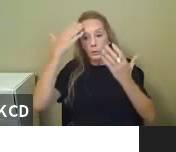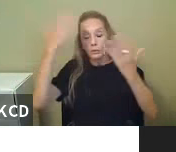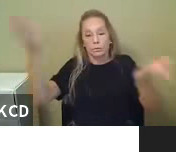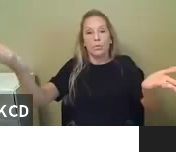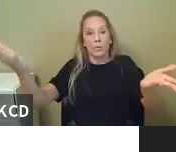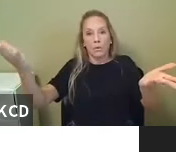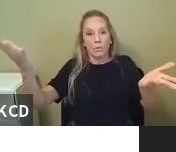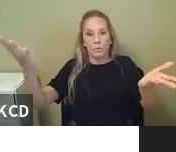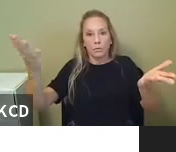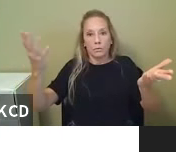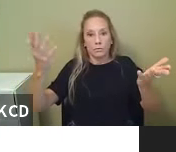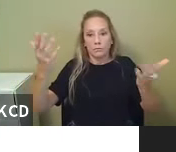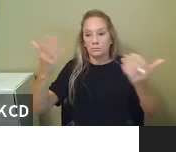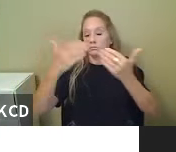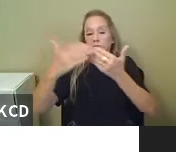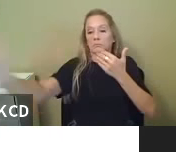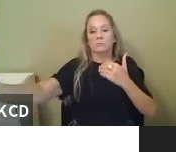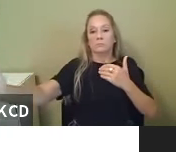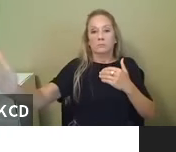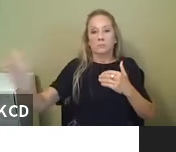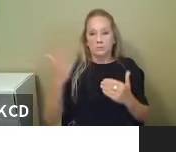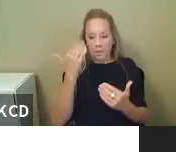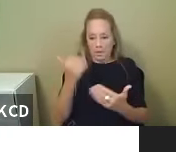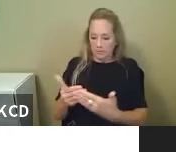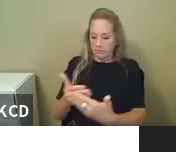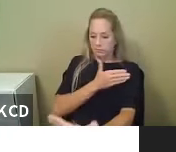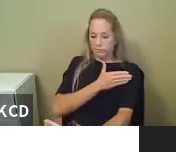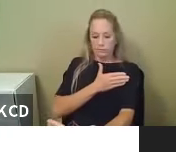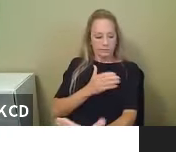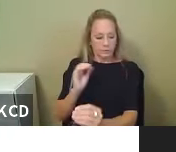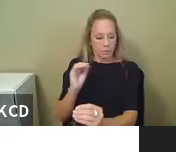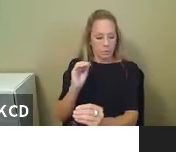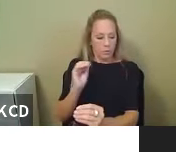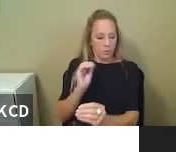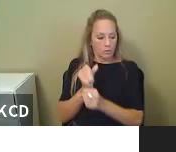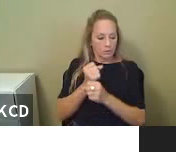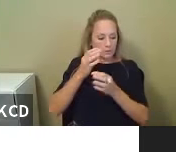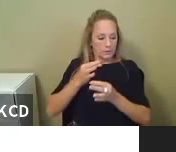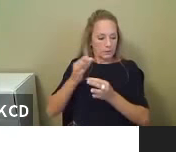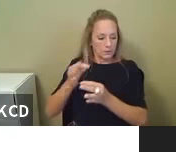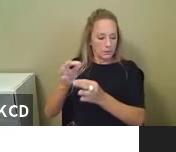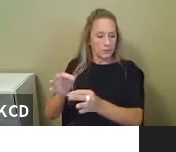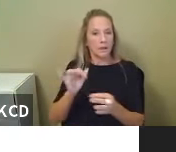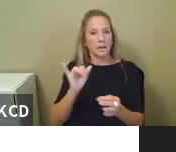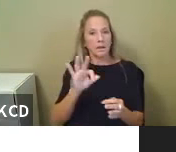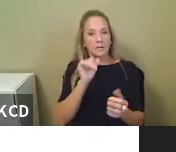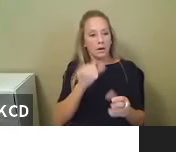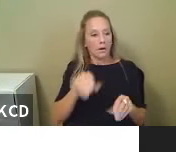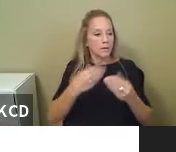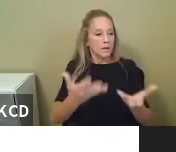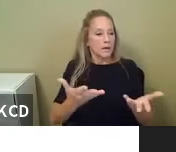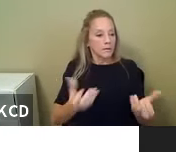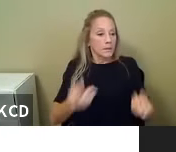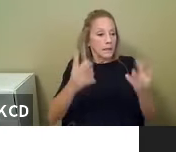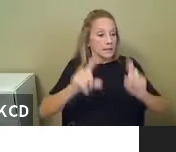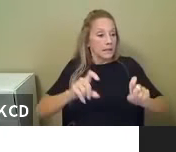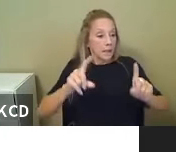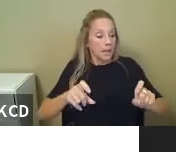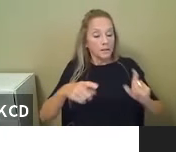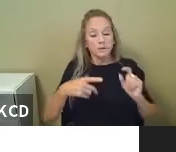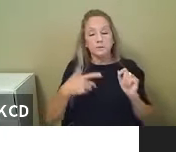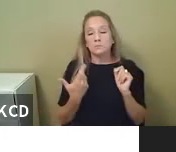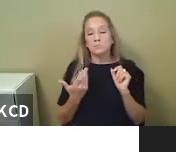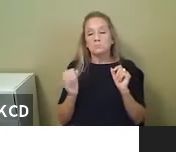on. And so as much as the concept of if you don't test, you don't have as many cases and you kind of can close your eyes and look the other